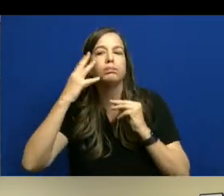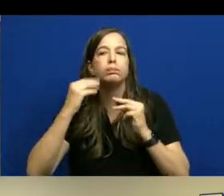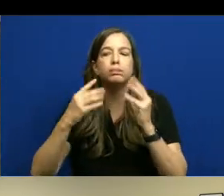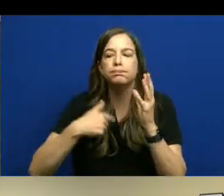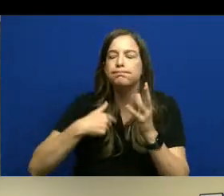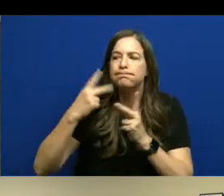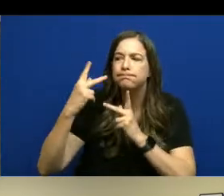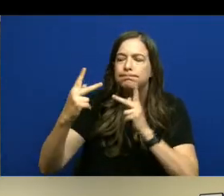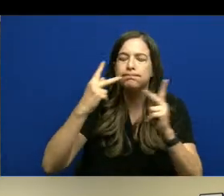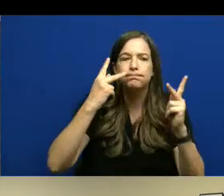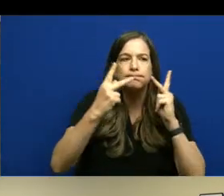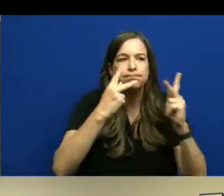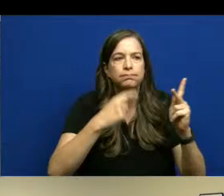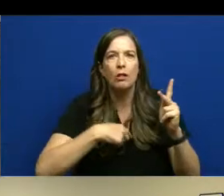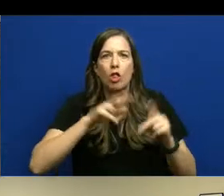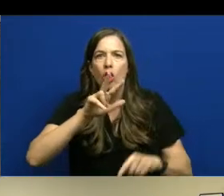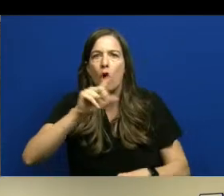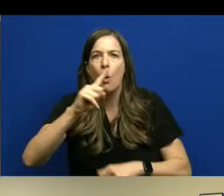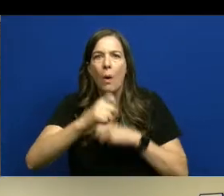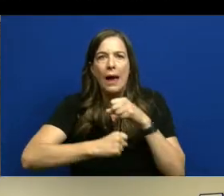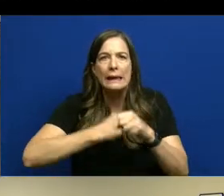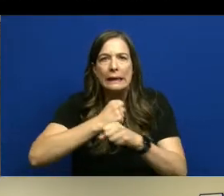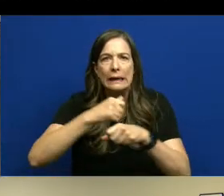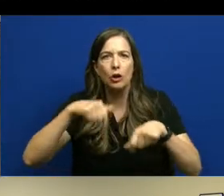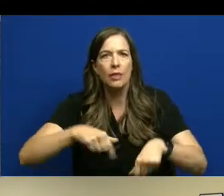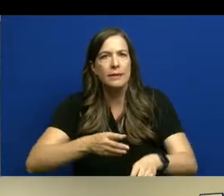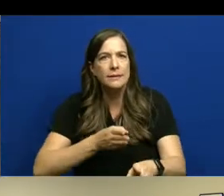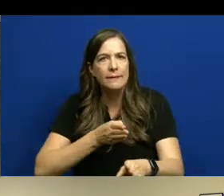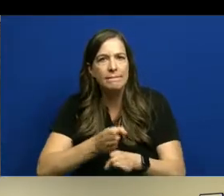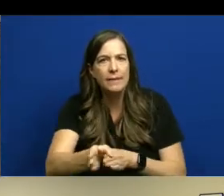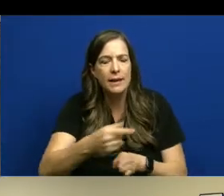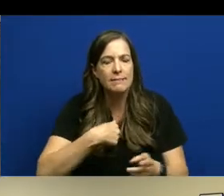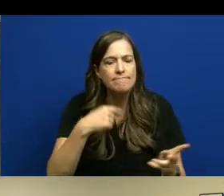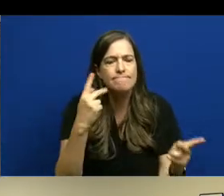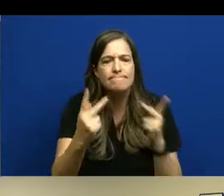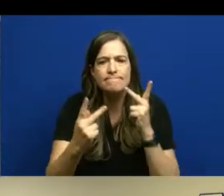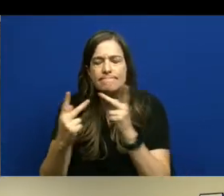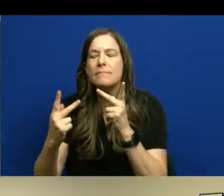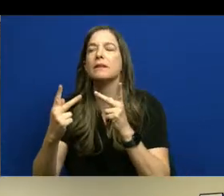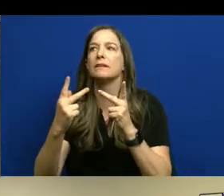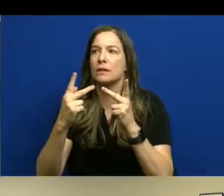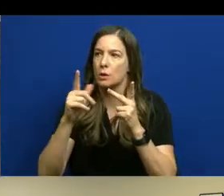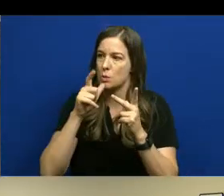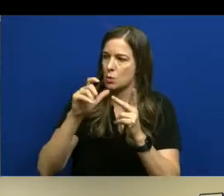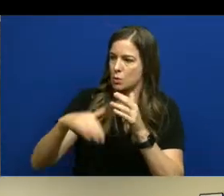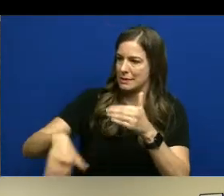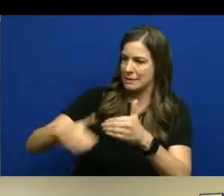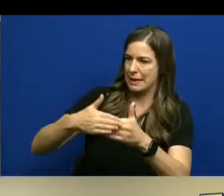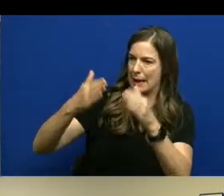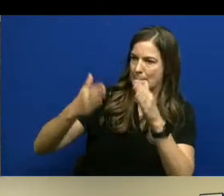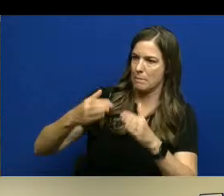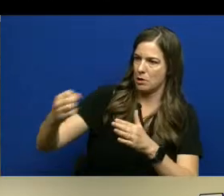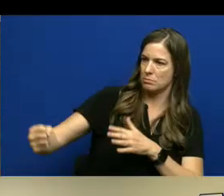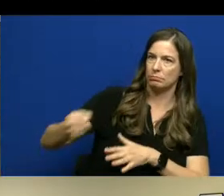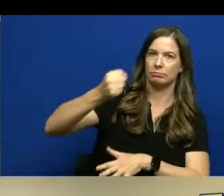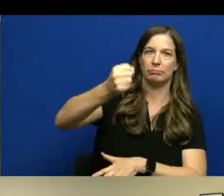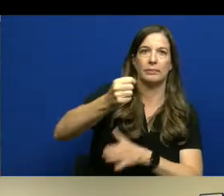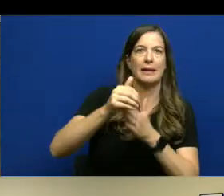31 years that I've worked in this field, that the next leader of this agency does not have to be hard of